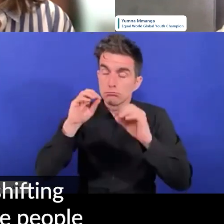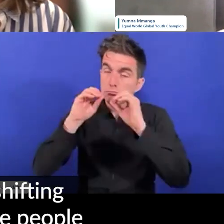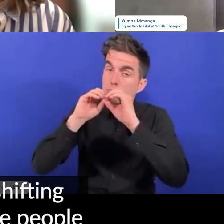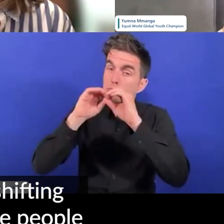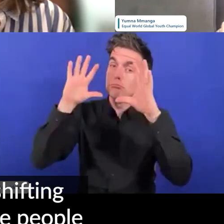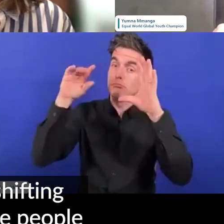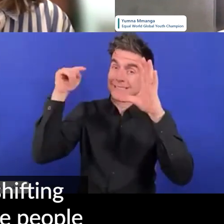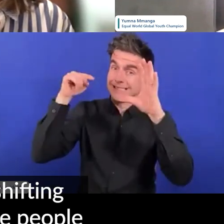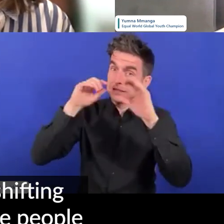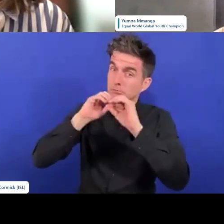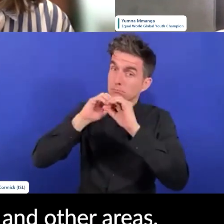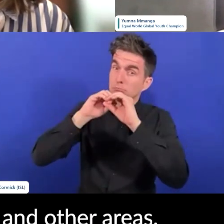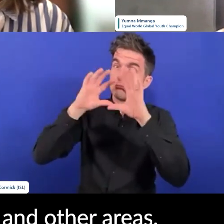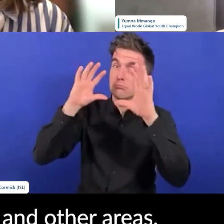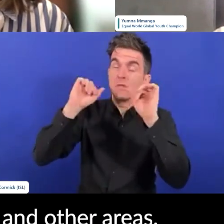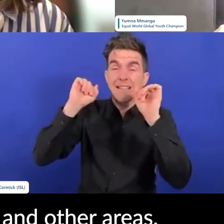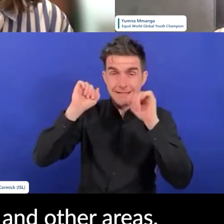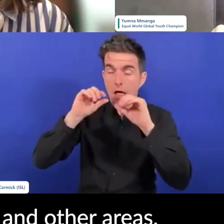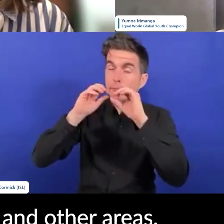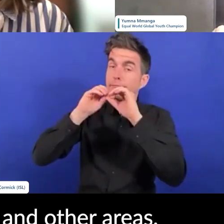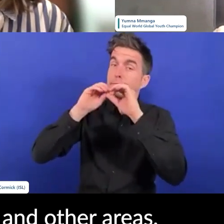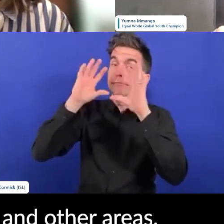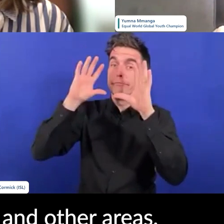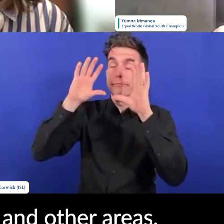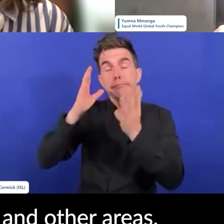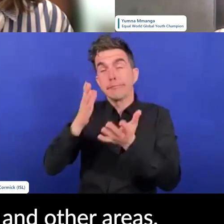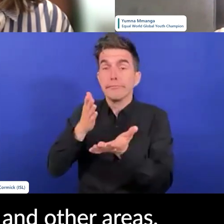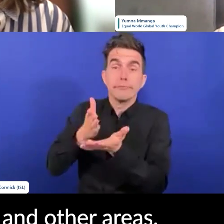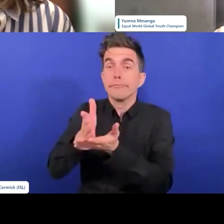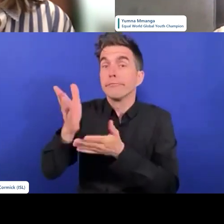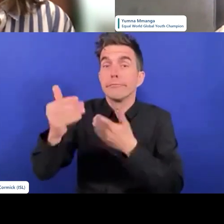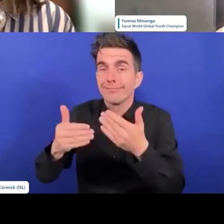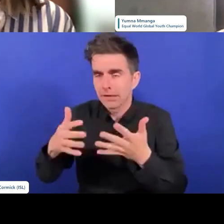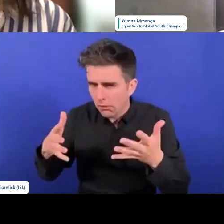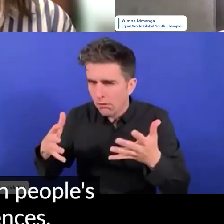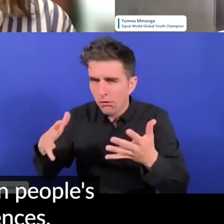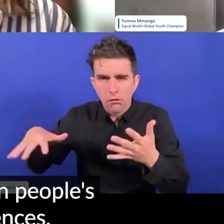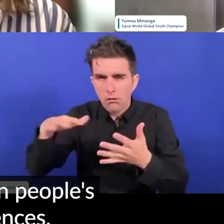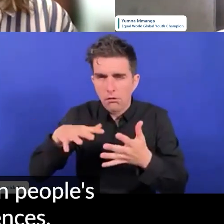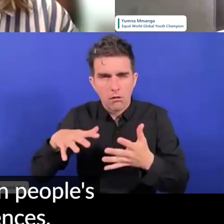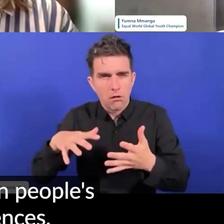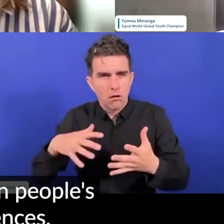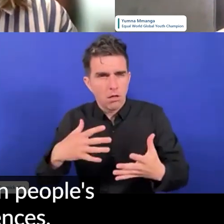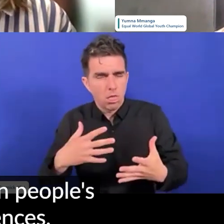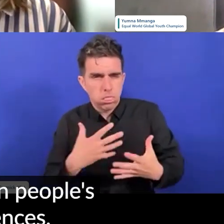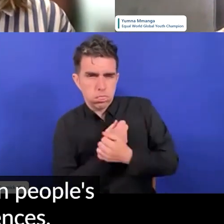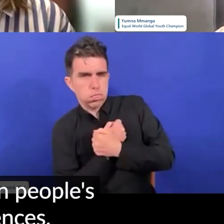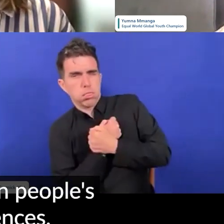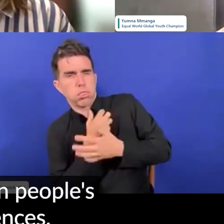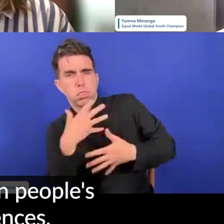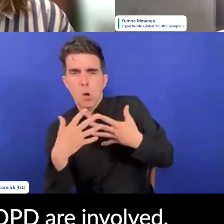shifting attitudes of the people in inclusive education and other areas. Its impact when people